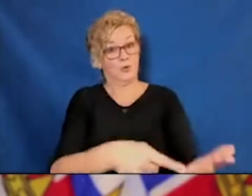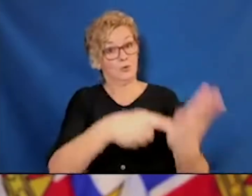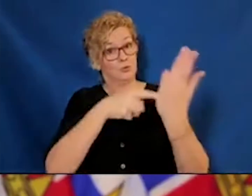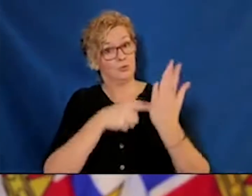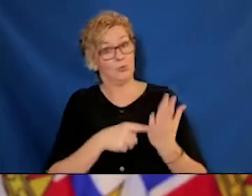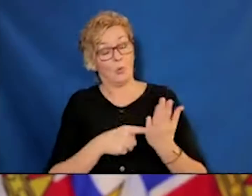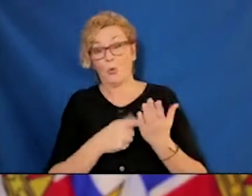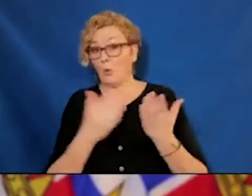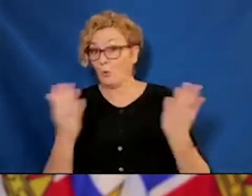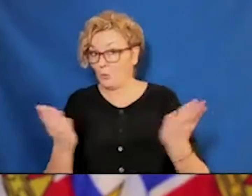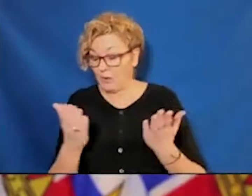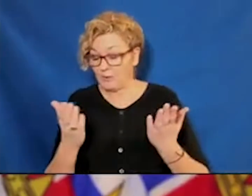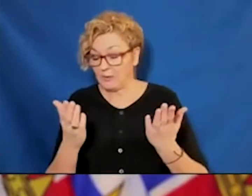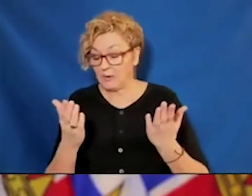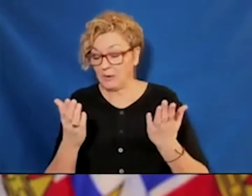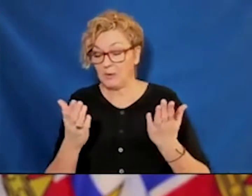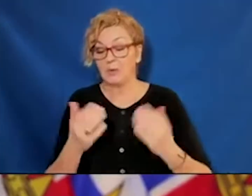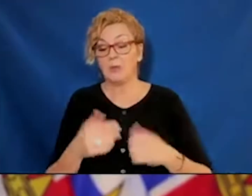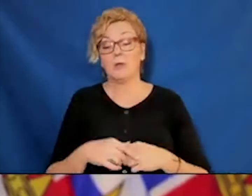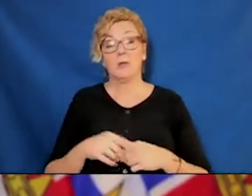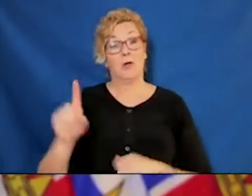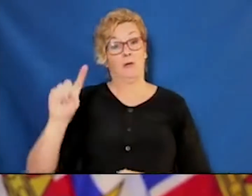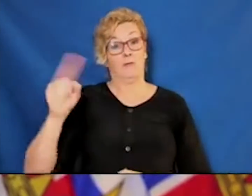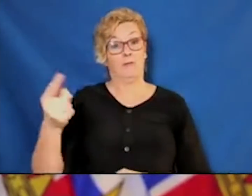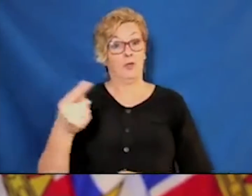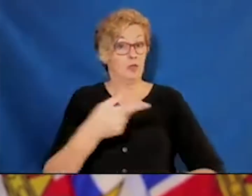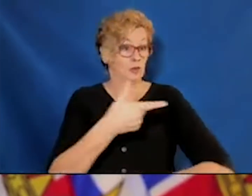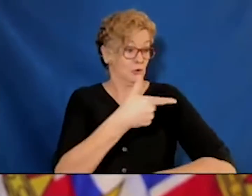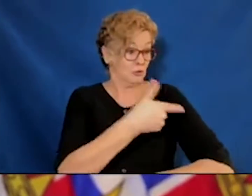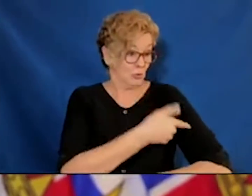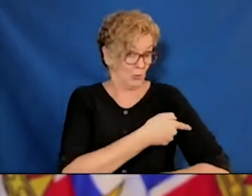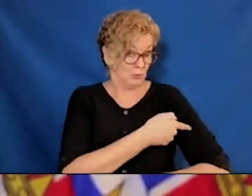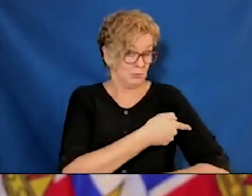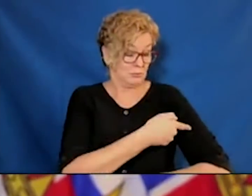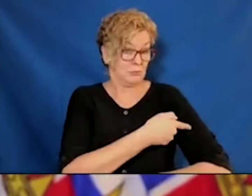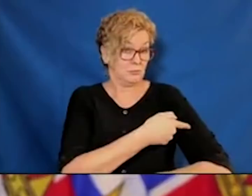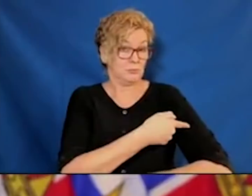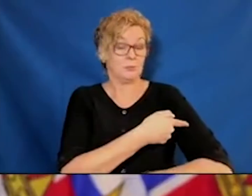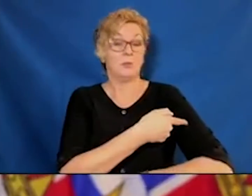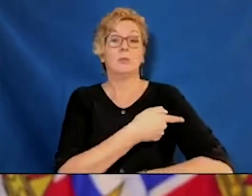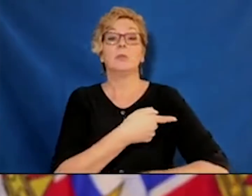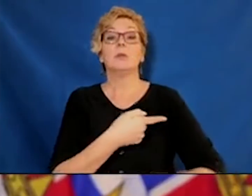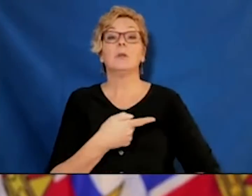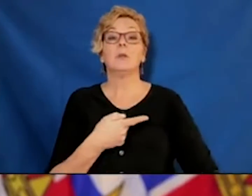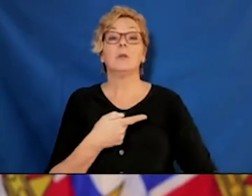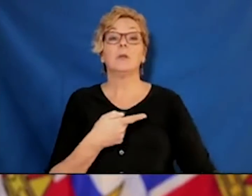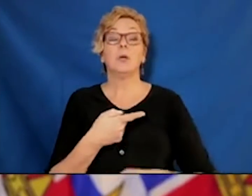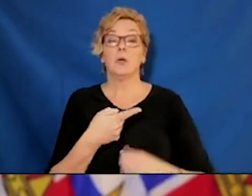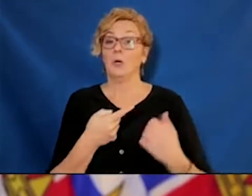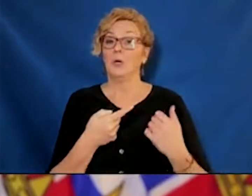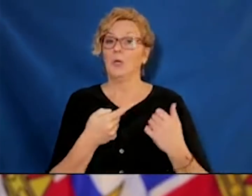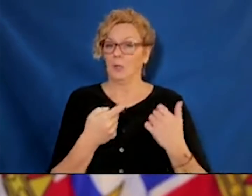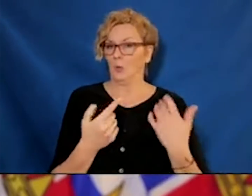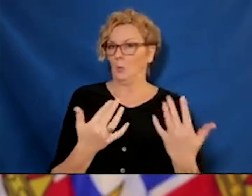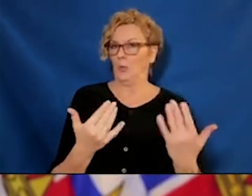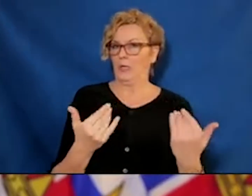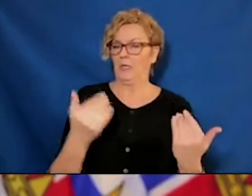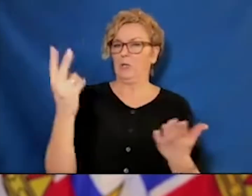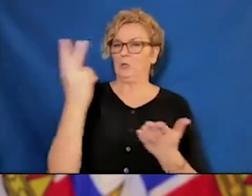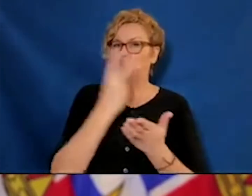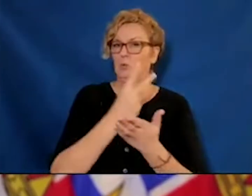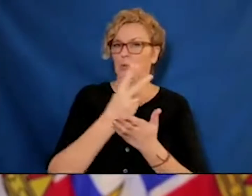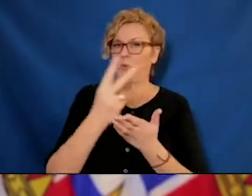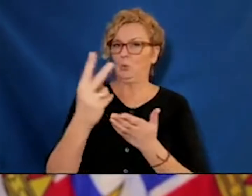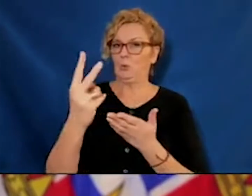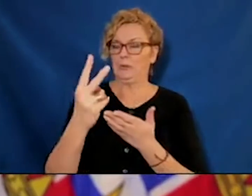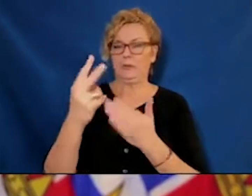that between the first dose, with 2 weeks after the first dose, so that gives the body's immune system time